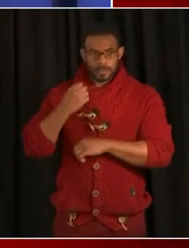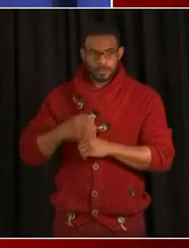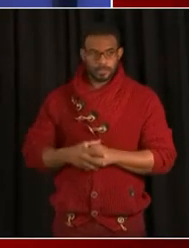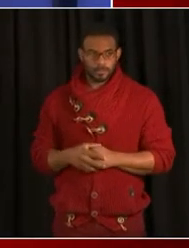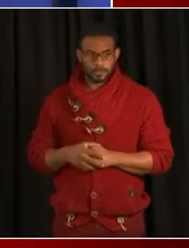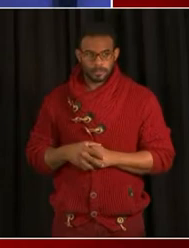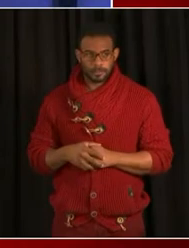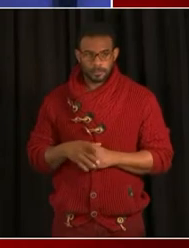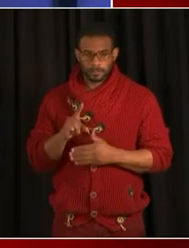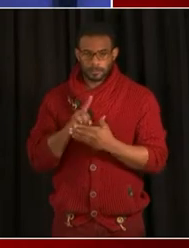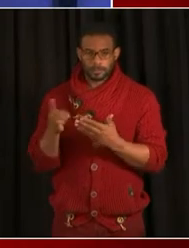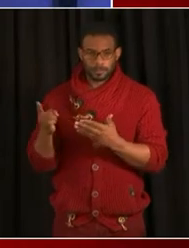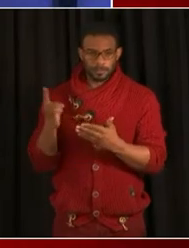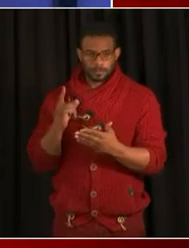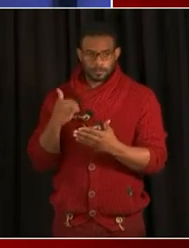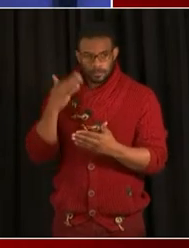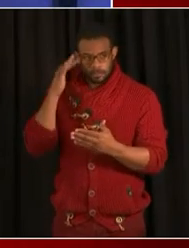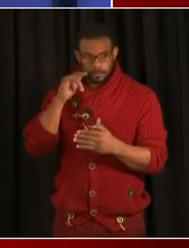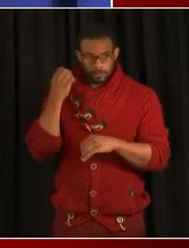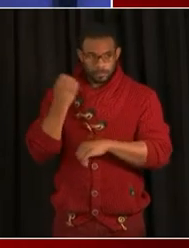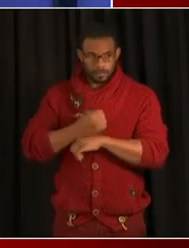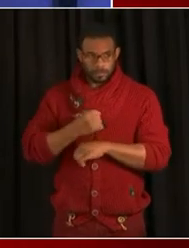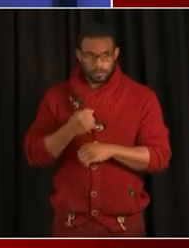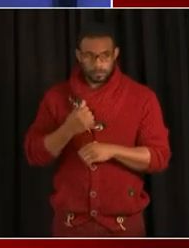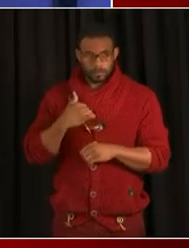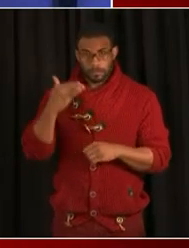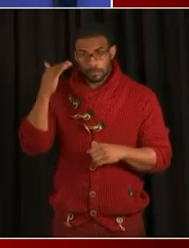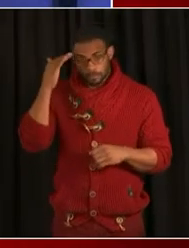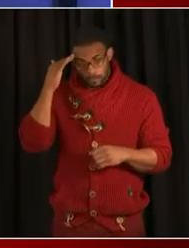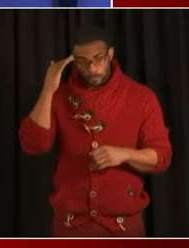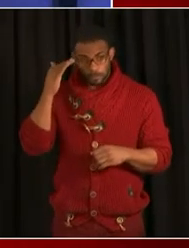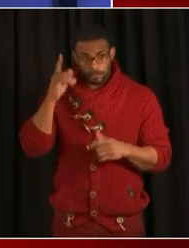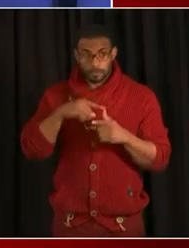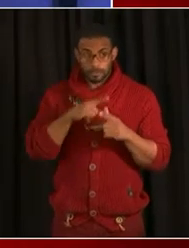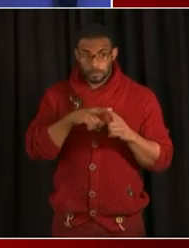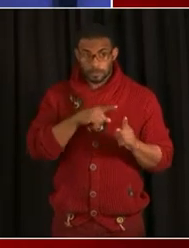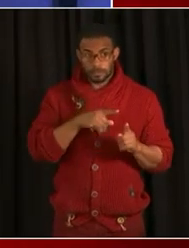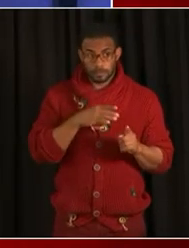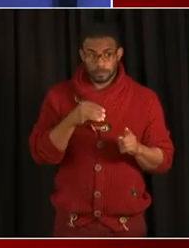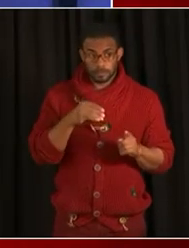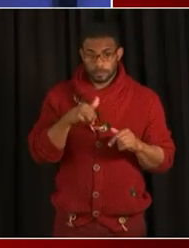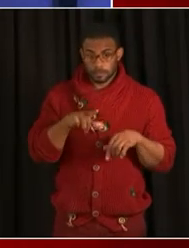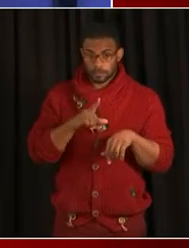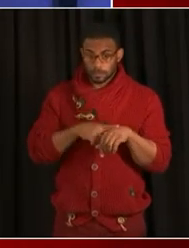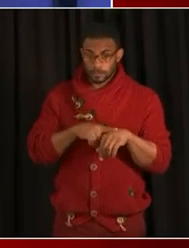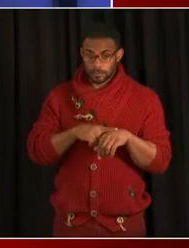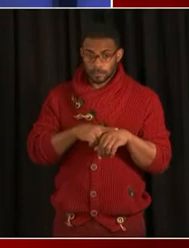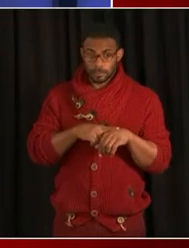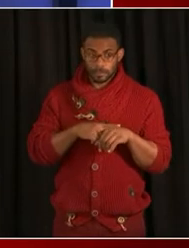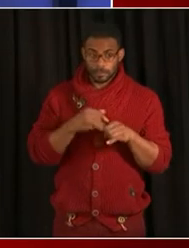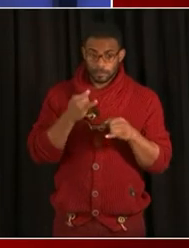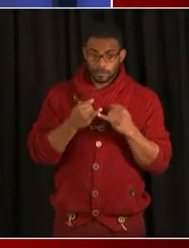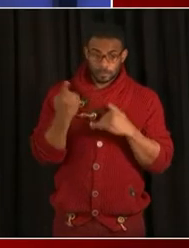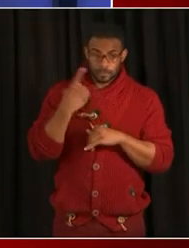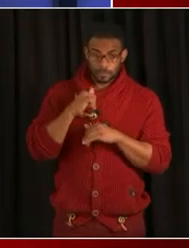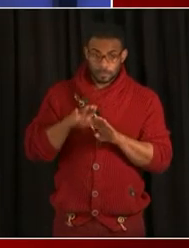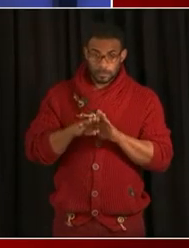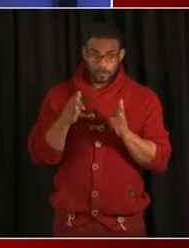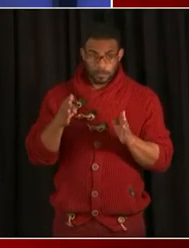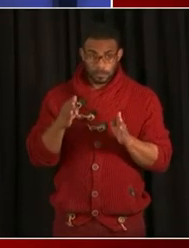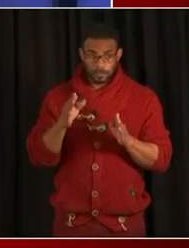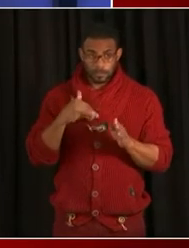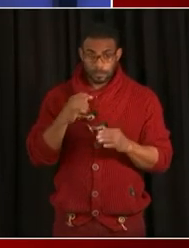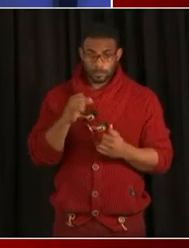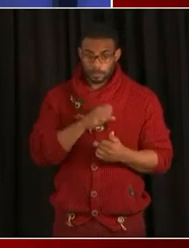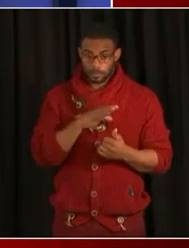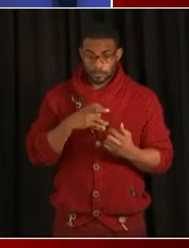shut down. The week before, we knew we were going to shut down, and we knew then. And at that time, the last day we were open,